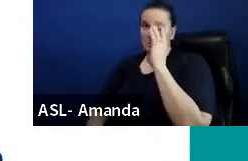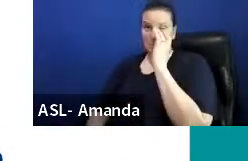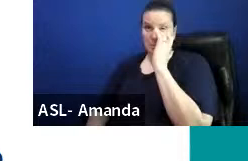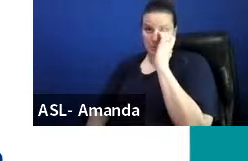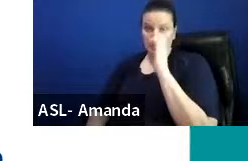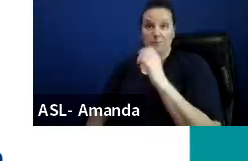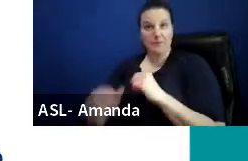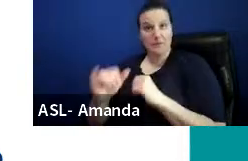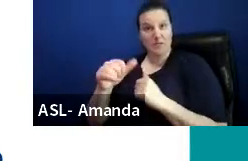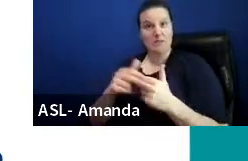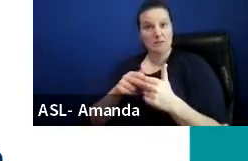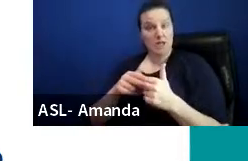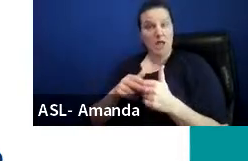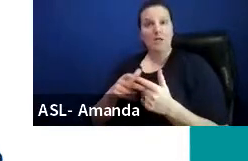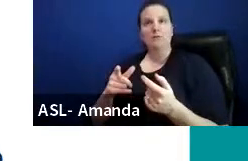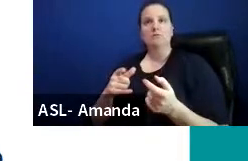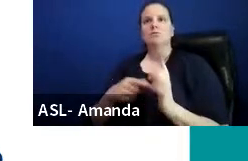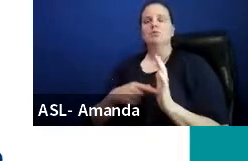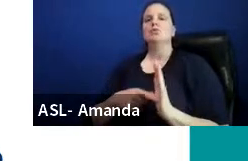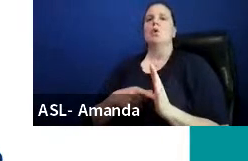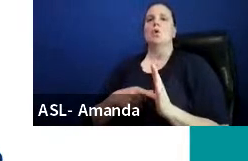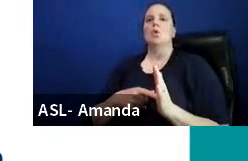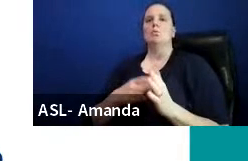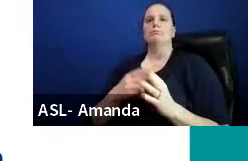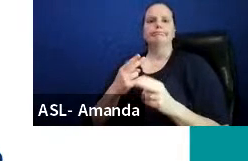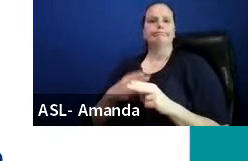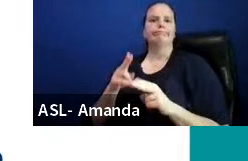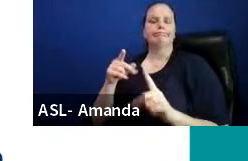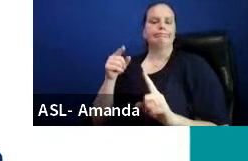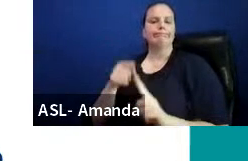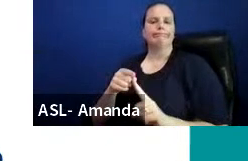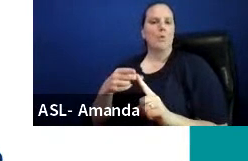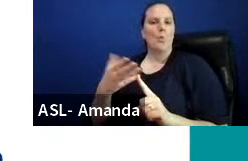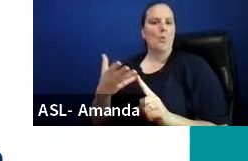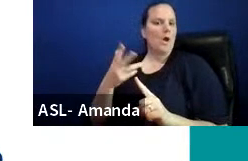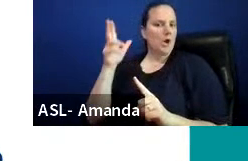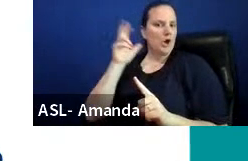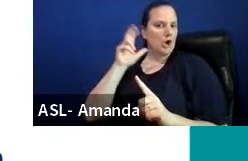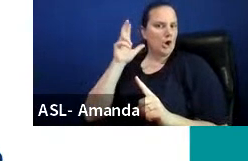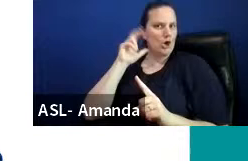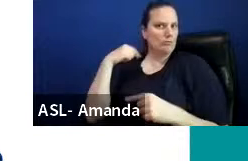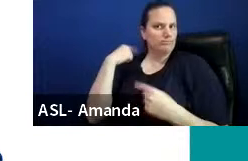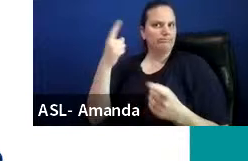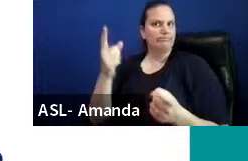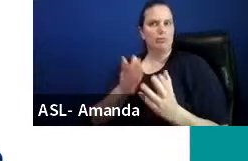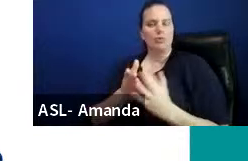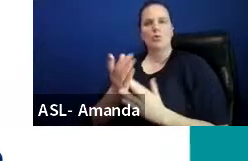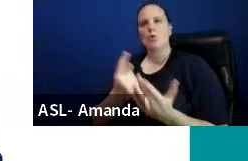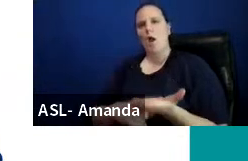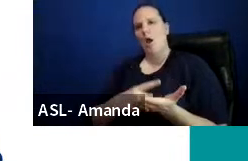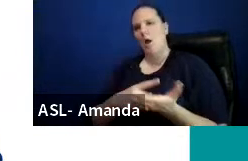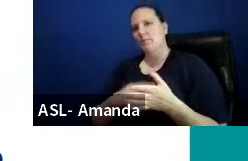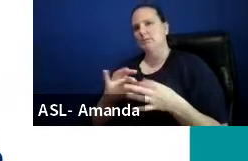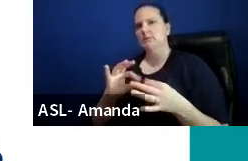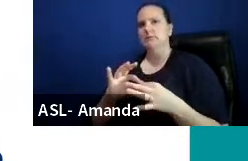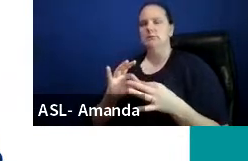So on this slide is just a snapshot at a high level of what we heard through comments, whether they were made during